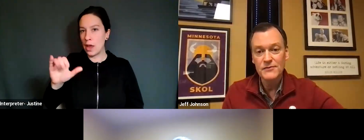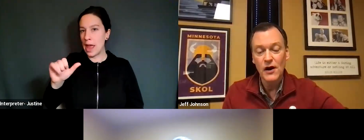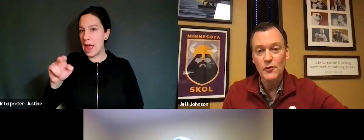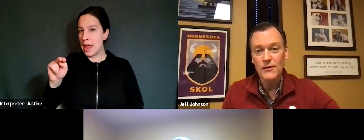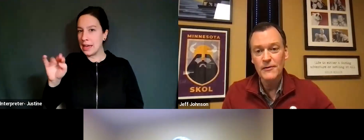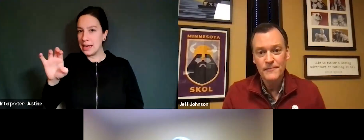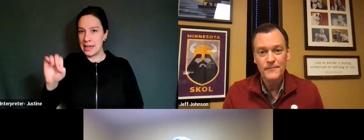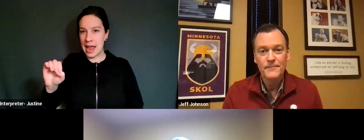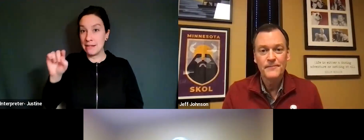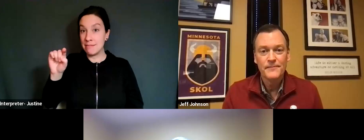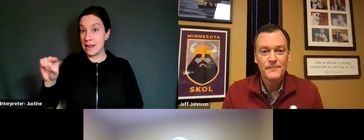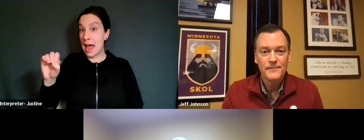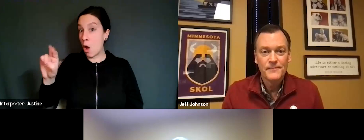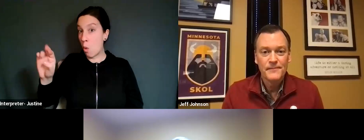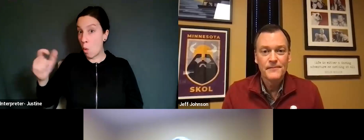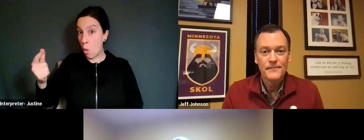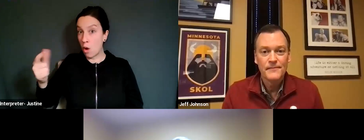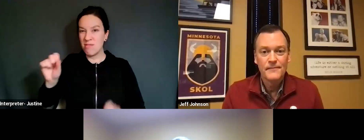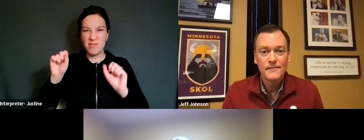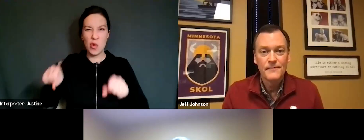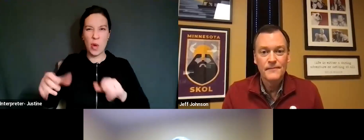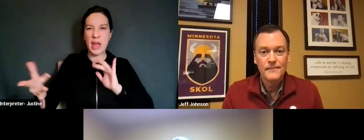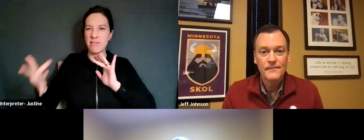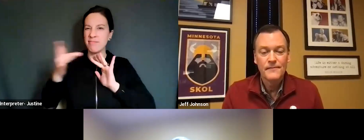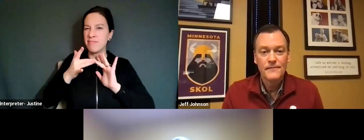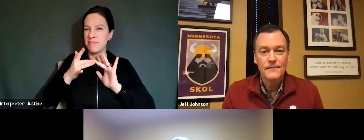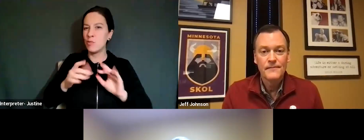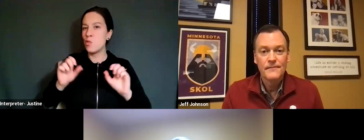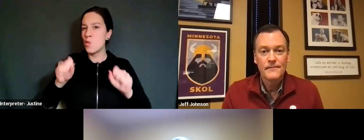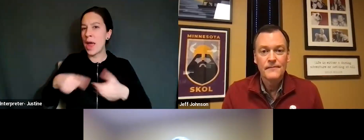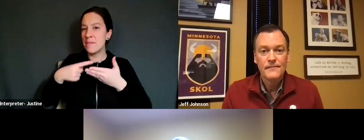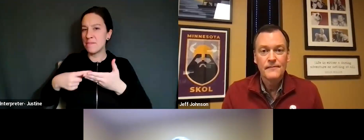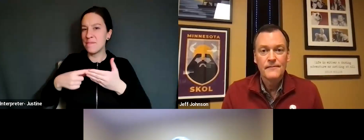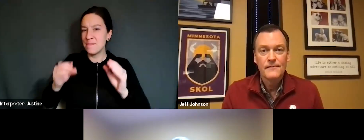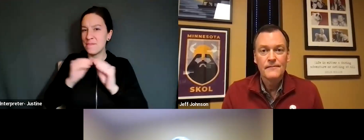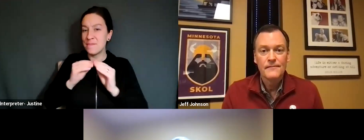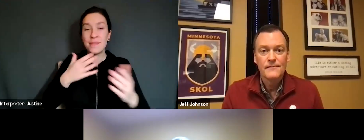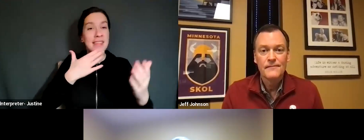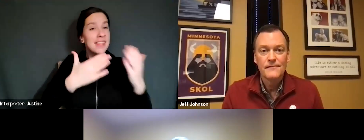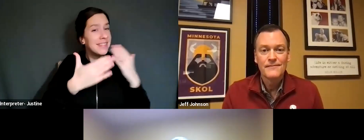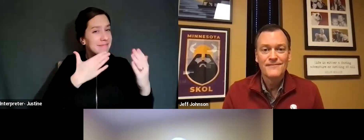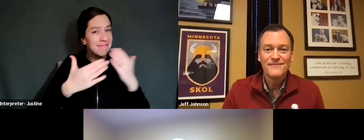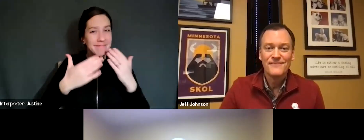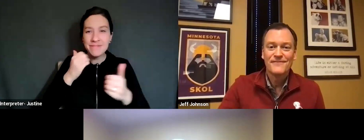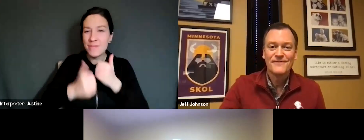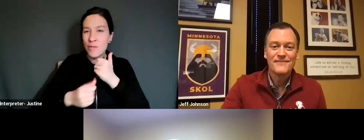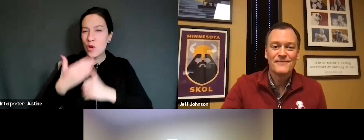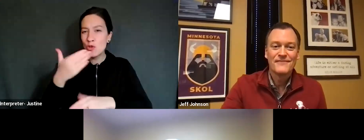happy to talk more. All right. Thank you, everyone, and good night. Good night.